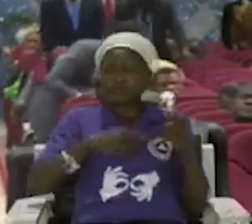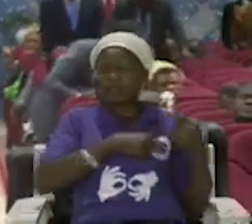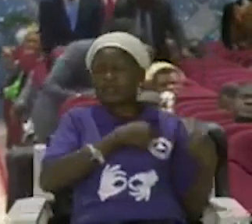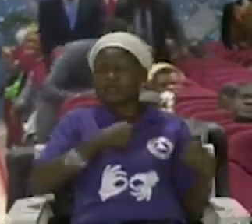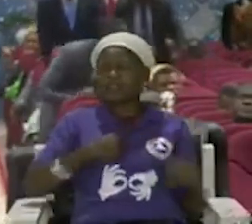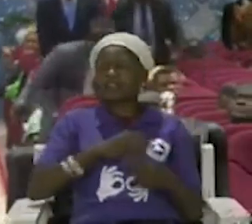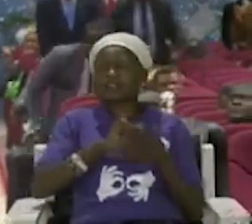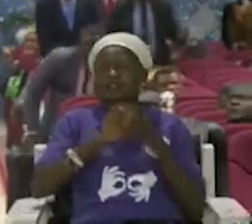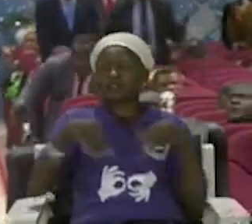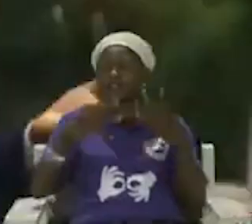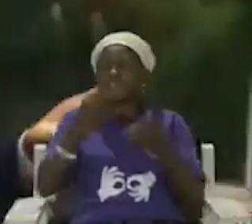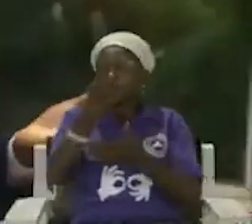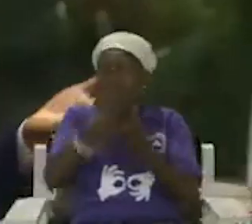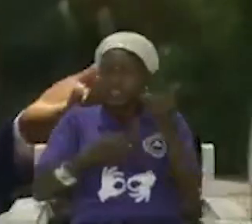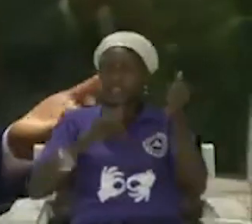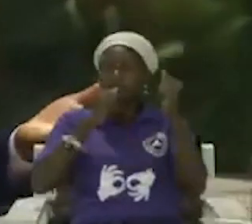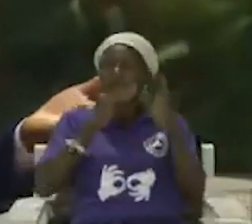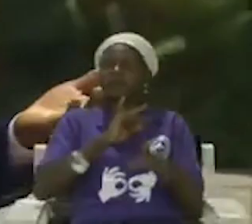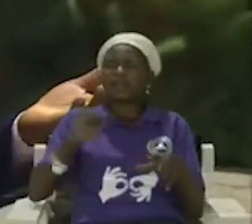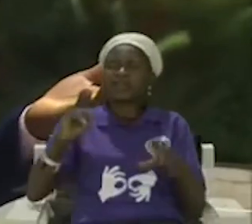will give them double blessings,